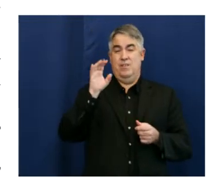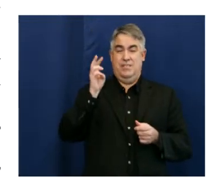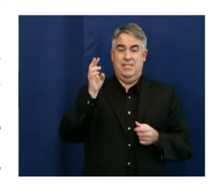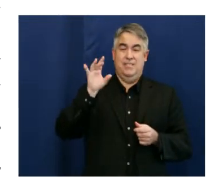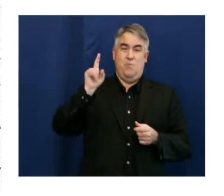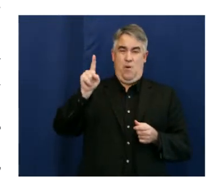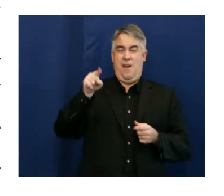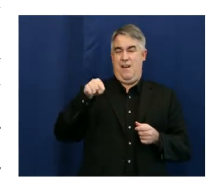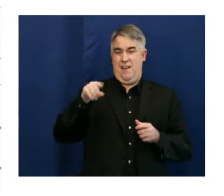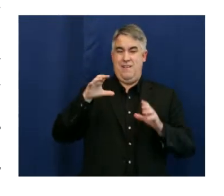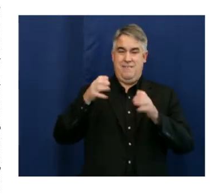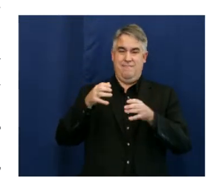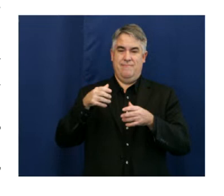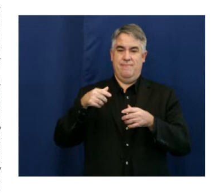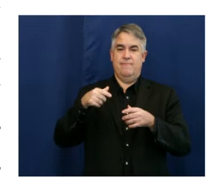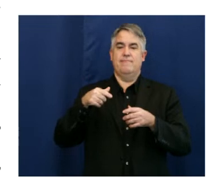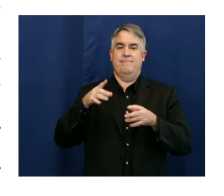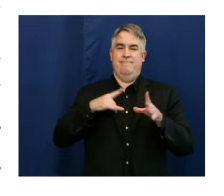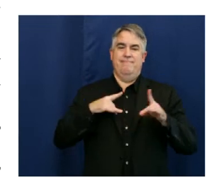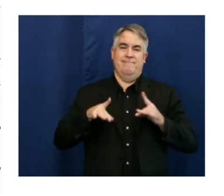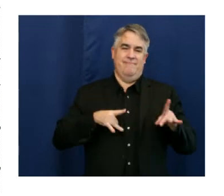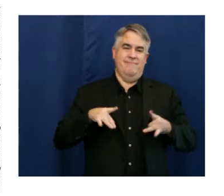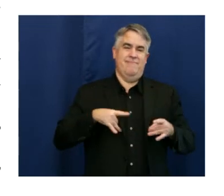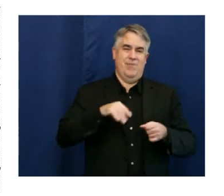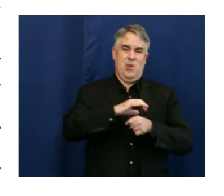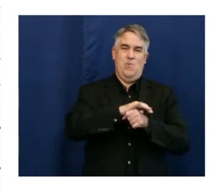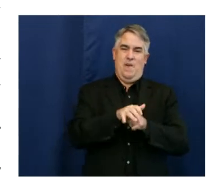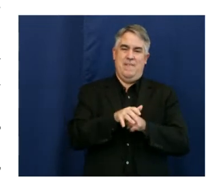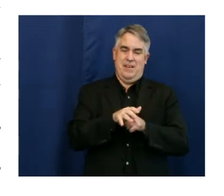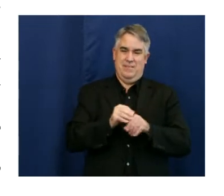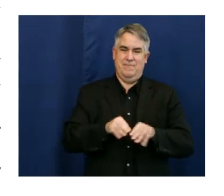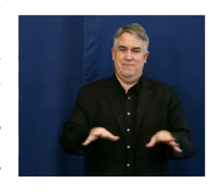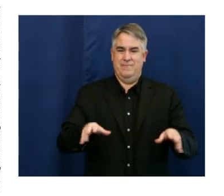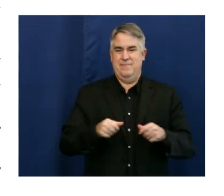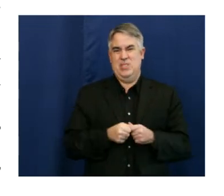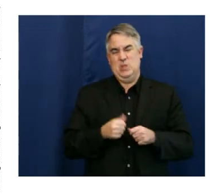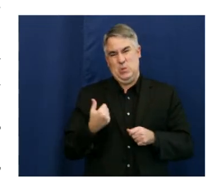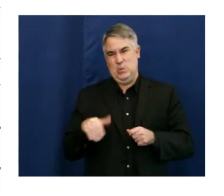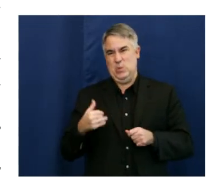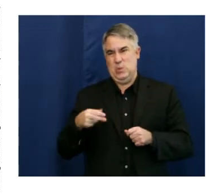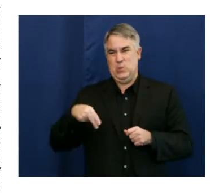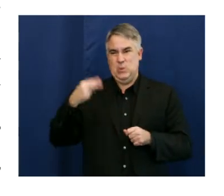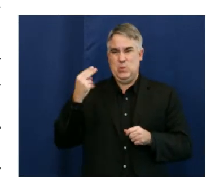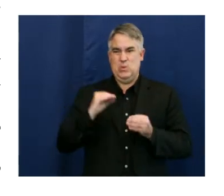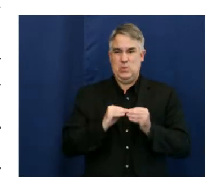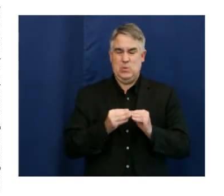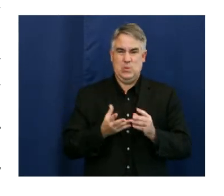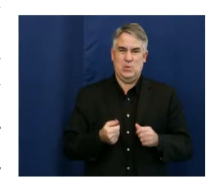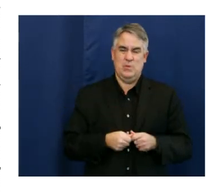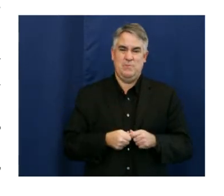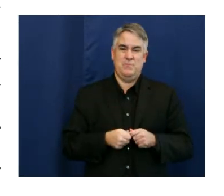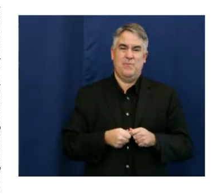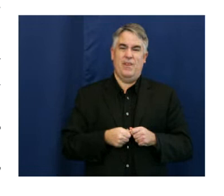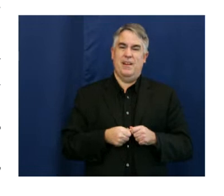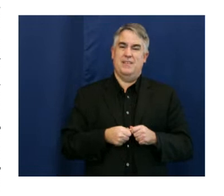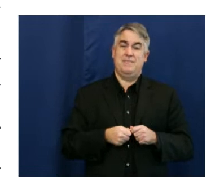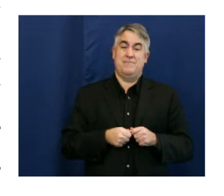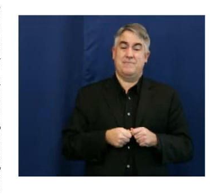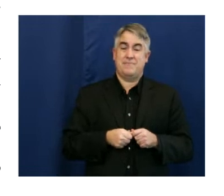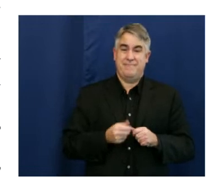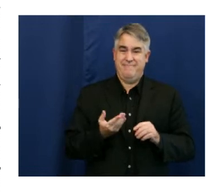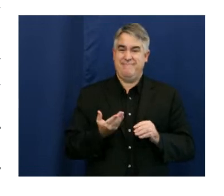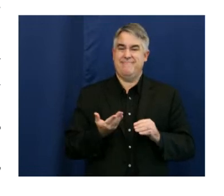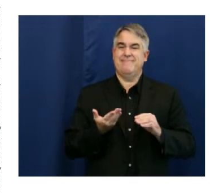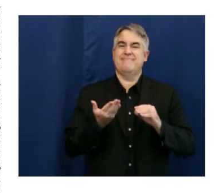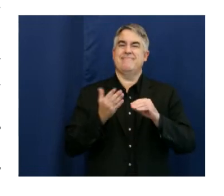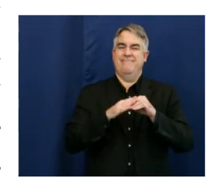Pretty high percentage of positive. And again, our cases, individual days don't matter, but we still are running in that more